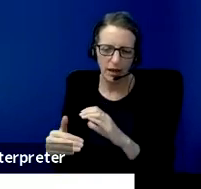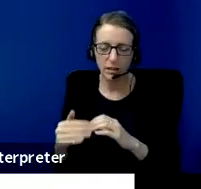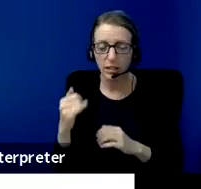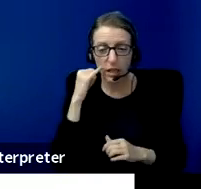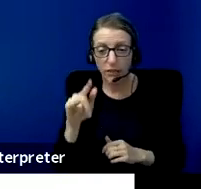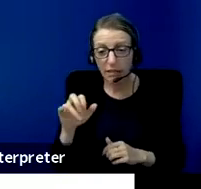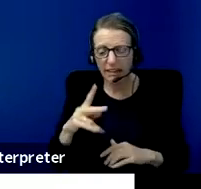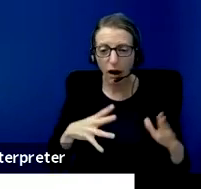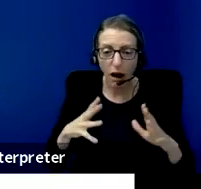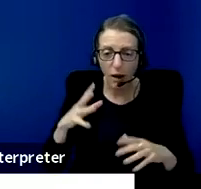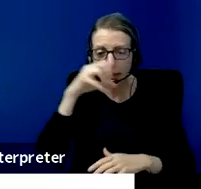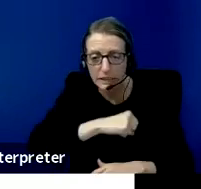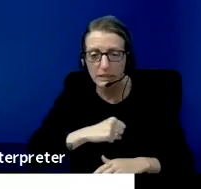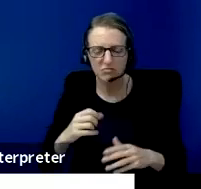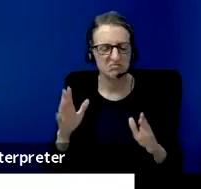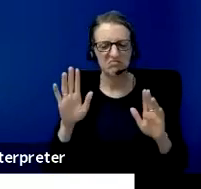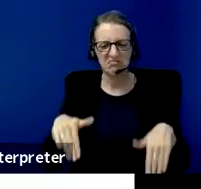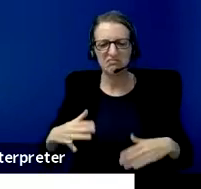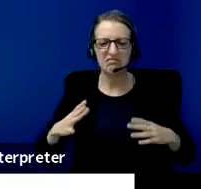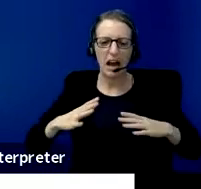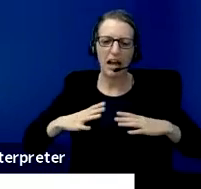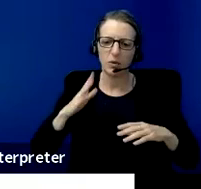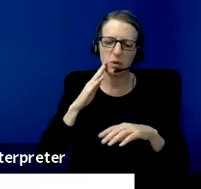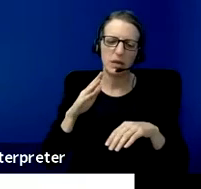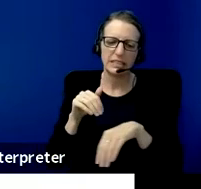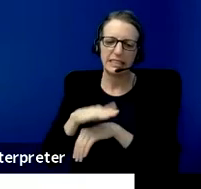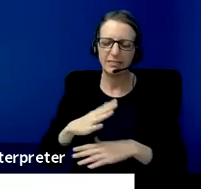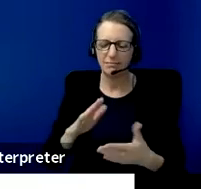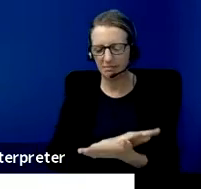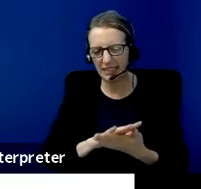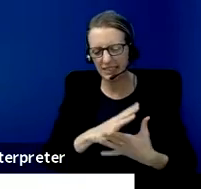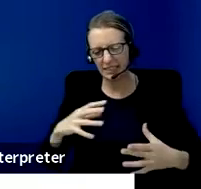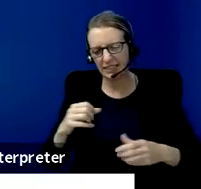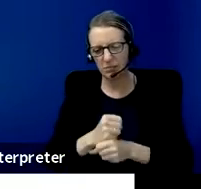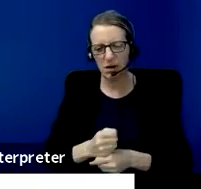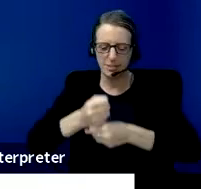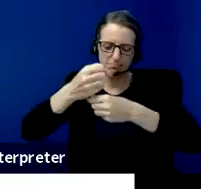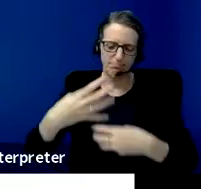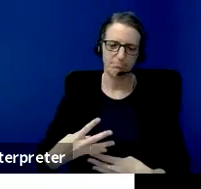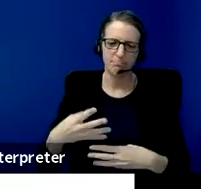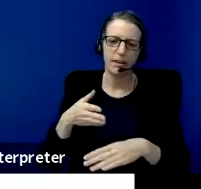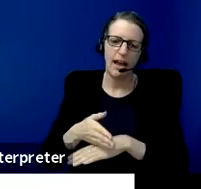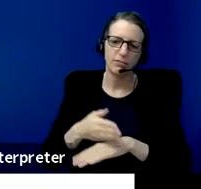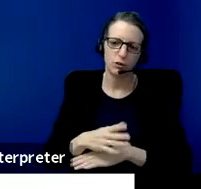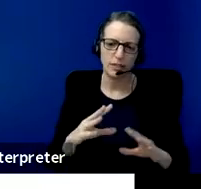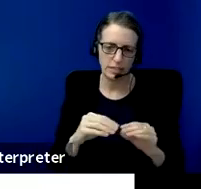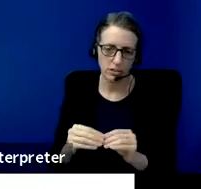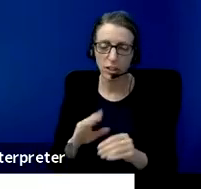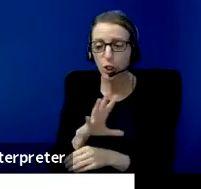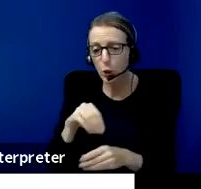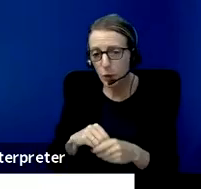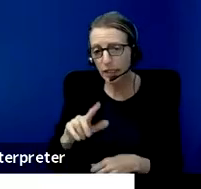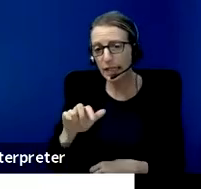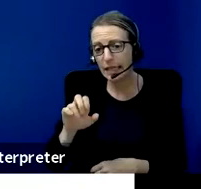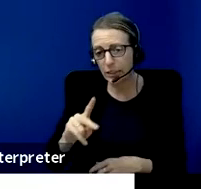chat, don't worry. We're going to send them out in a nice summarized statement after the session, including links to